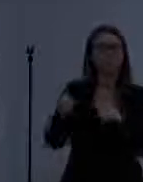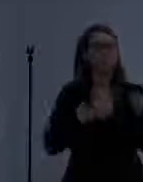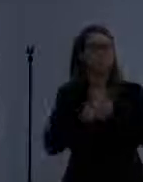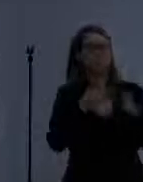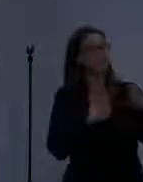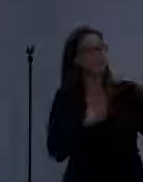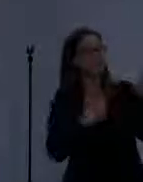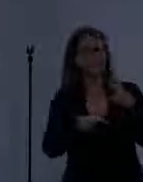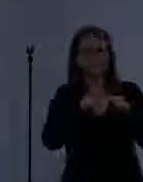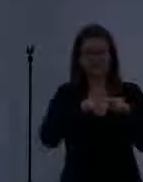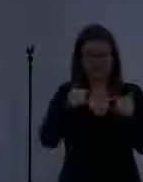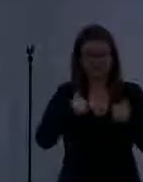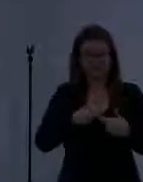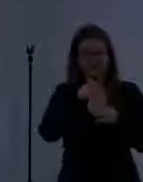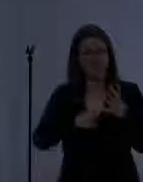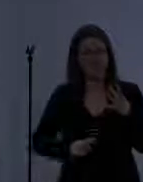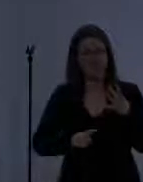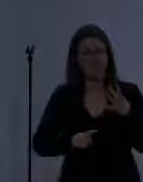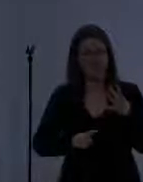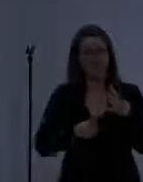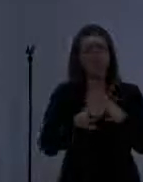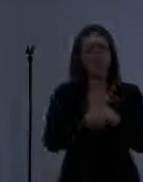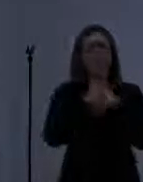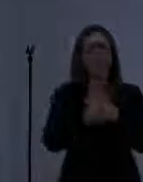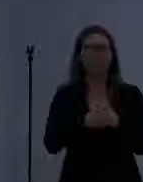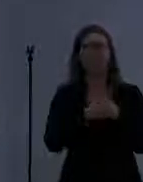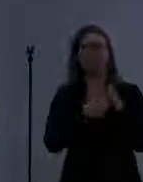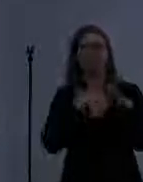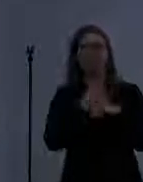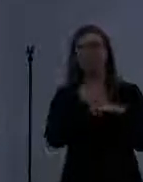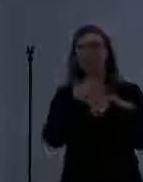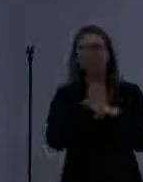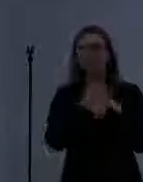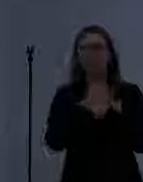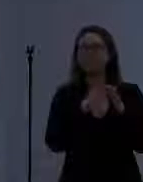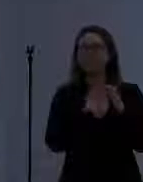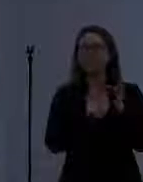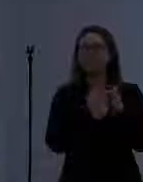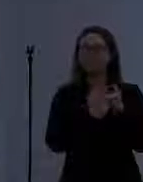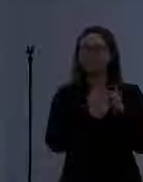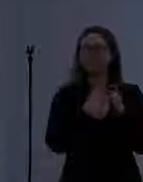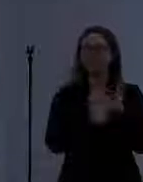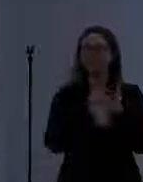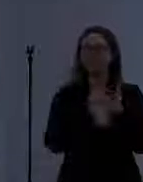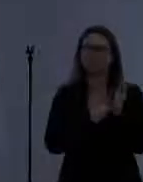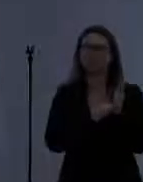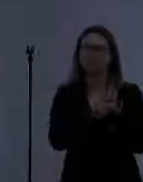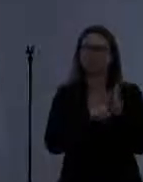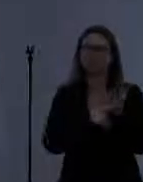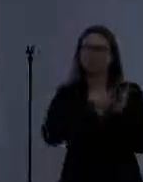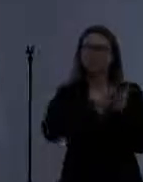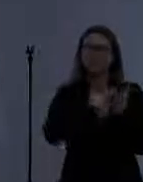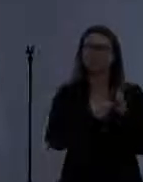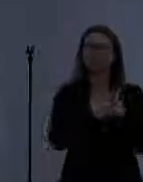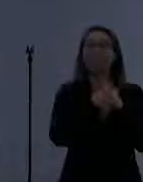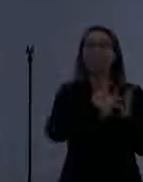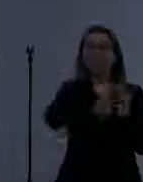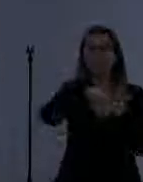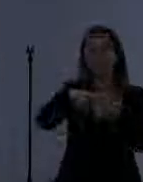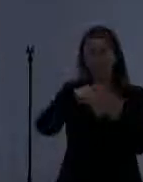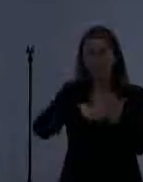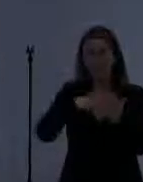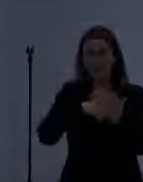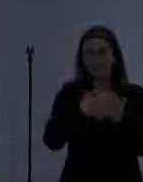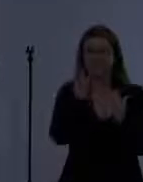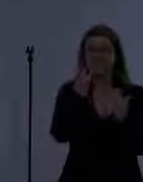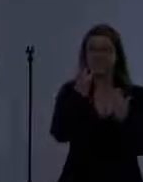services, take the worker orientation module, because what it does is it actually goes through in 90 minutes.